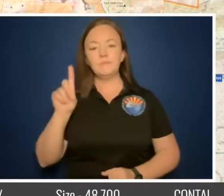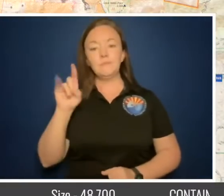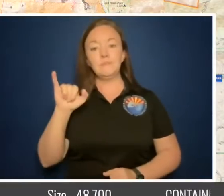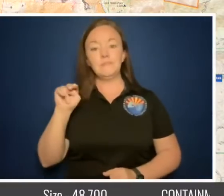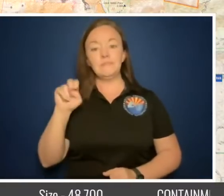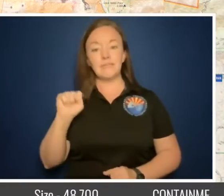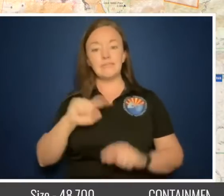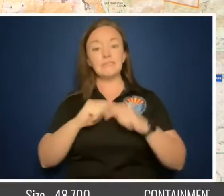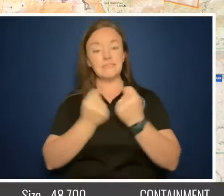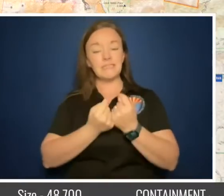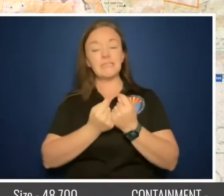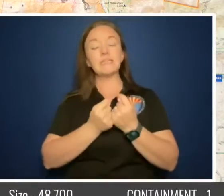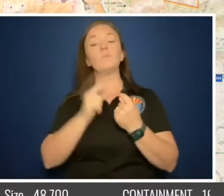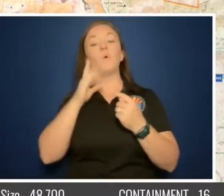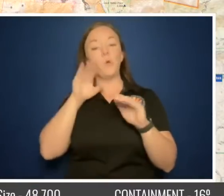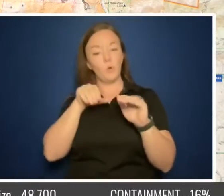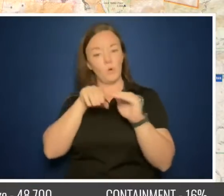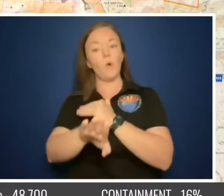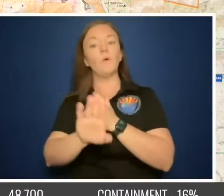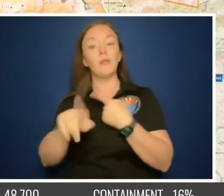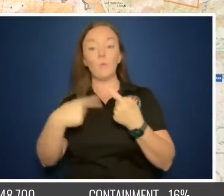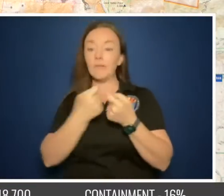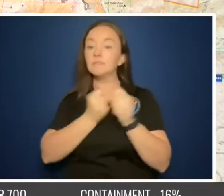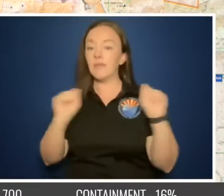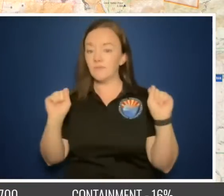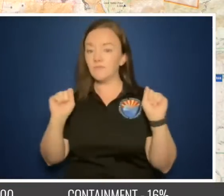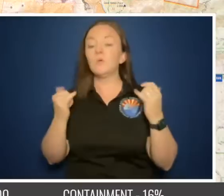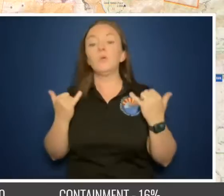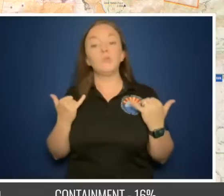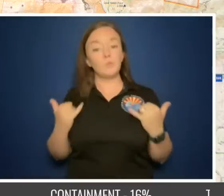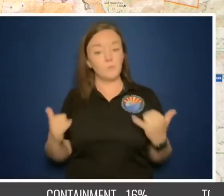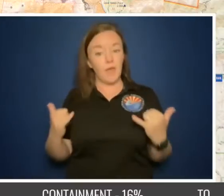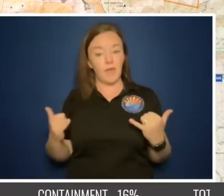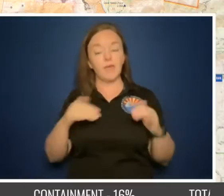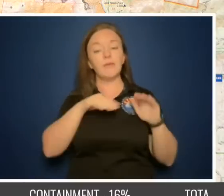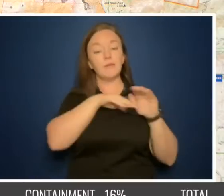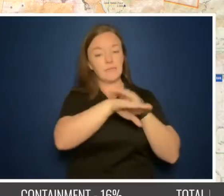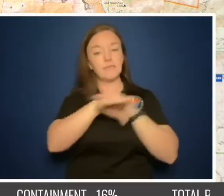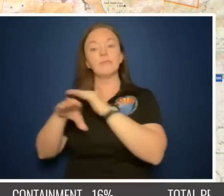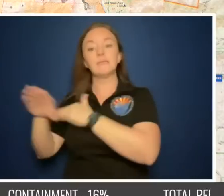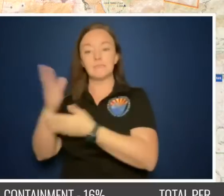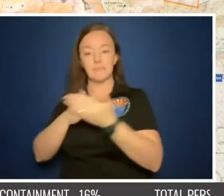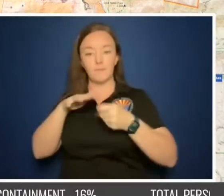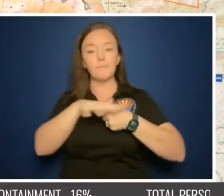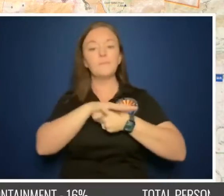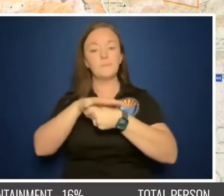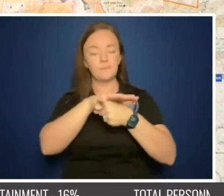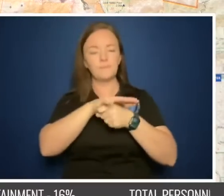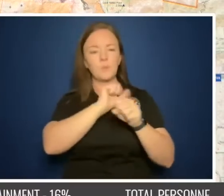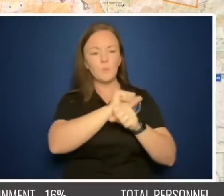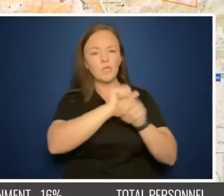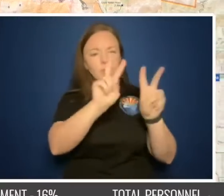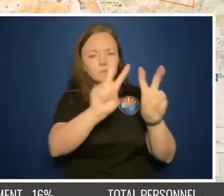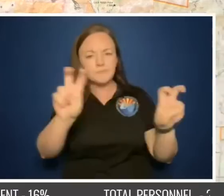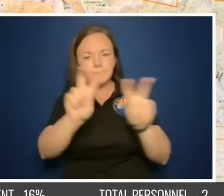in when it's safe. They have gone in today. They've been working, and as a result, we were able